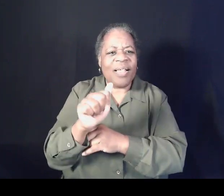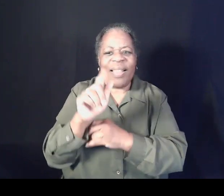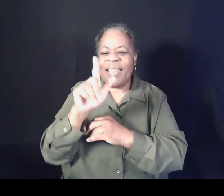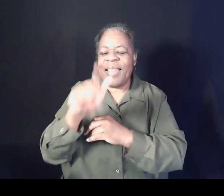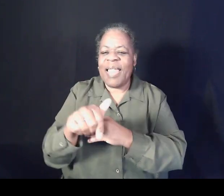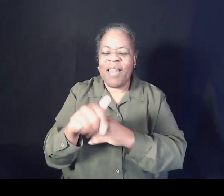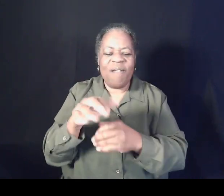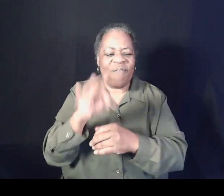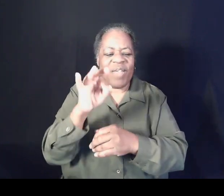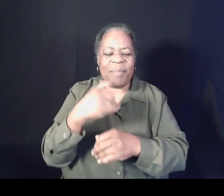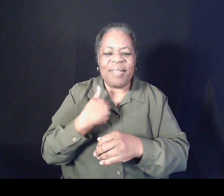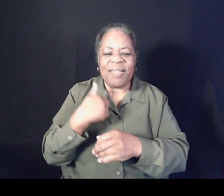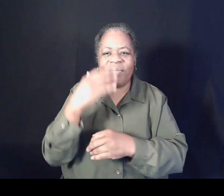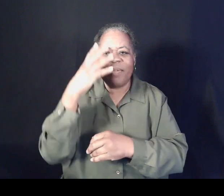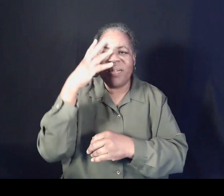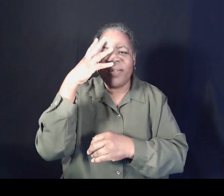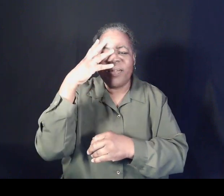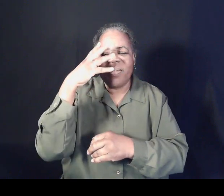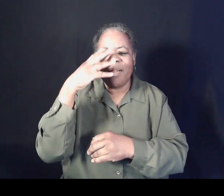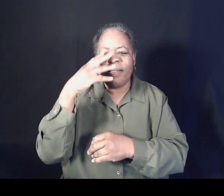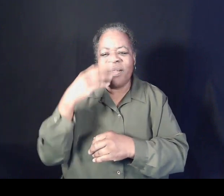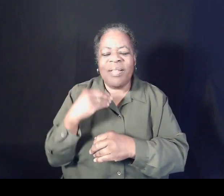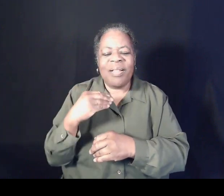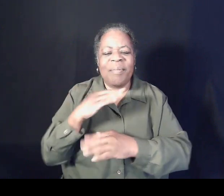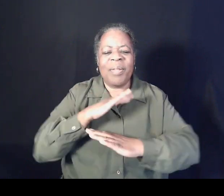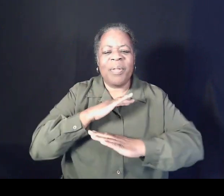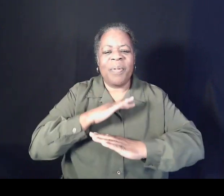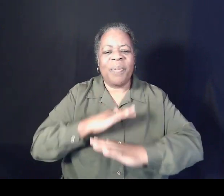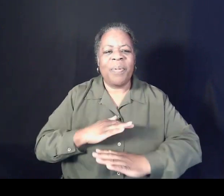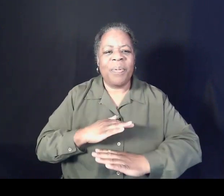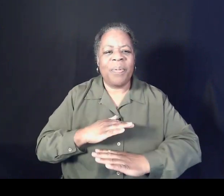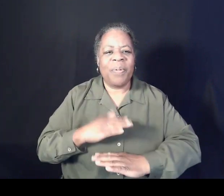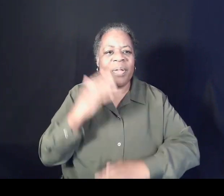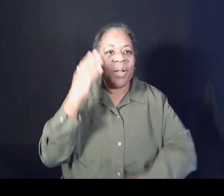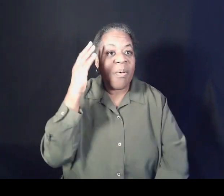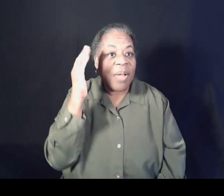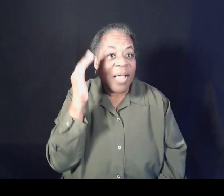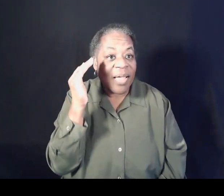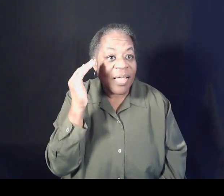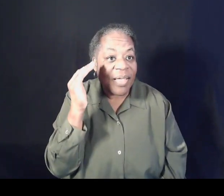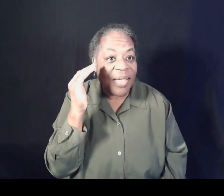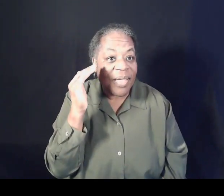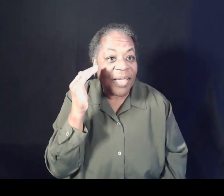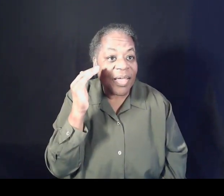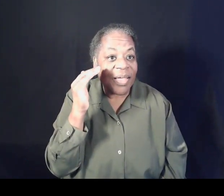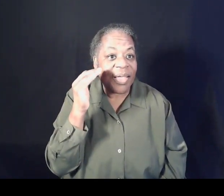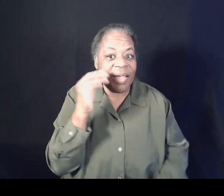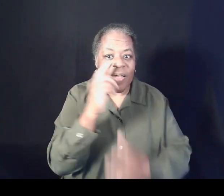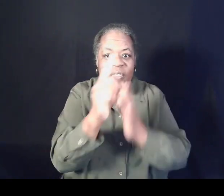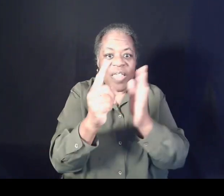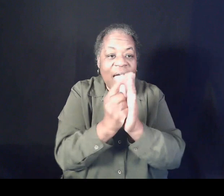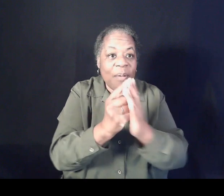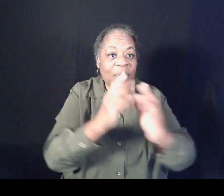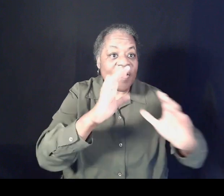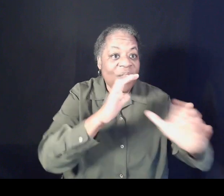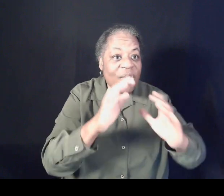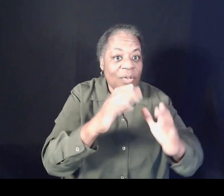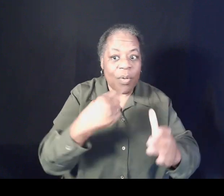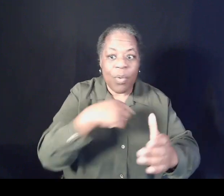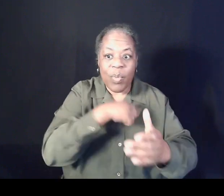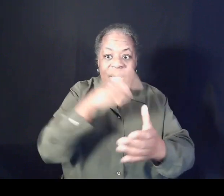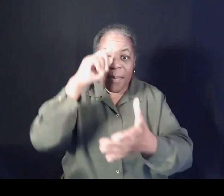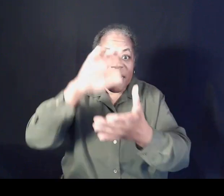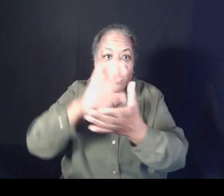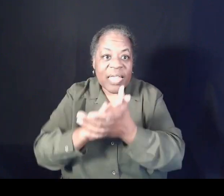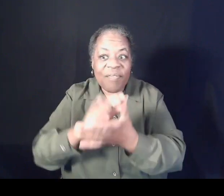fine. And here's a bit of the why. In the hours of conversation, we believe that Joshua was being prepared to lead